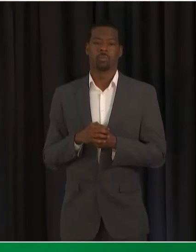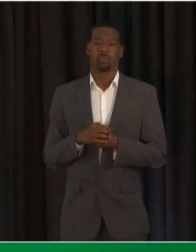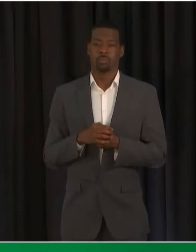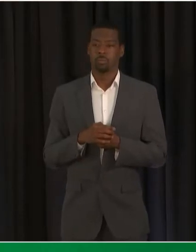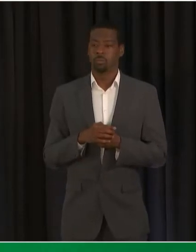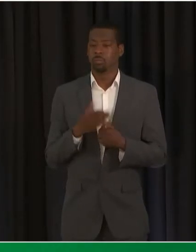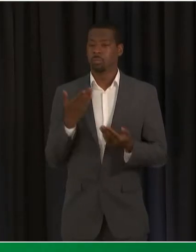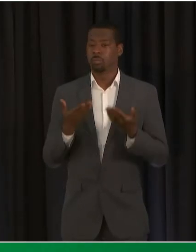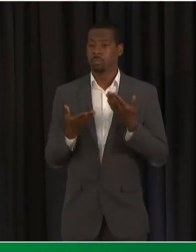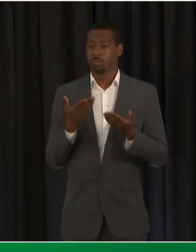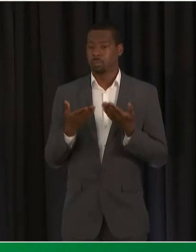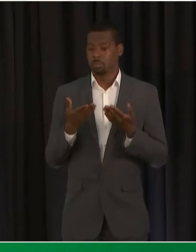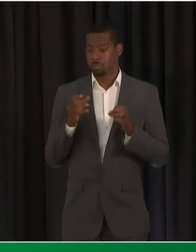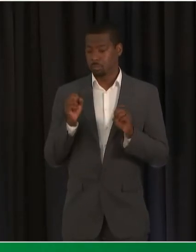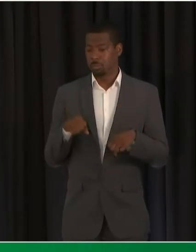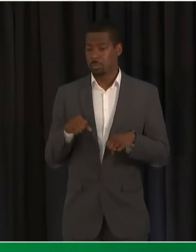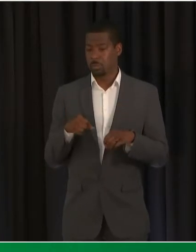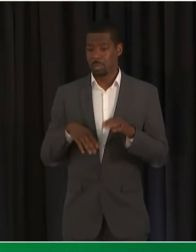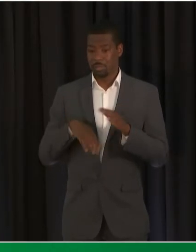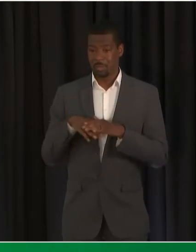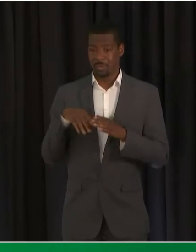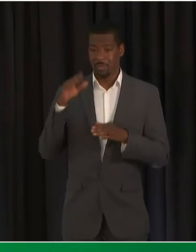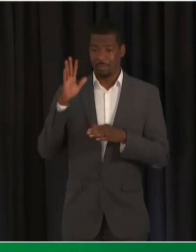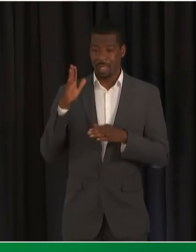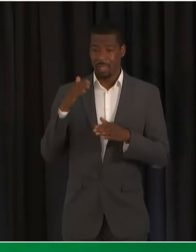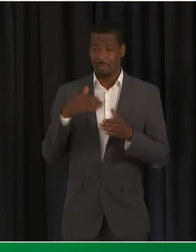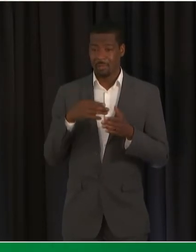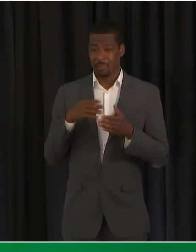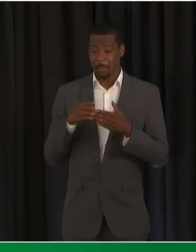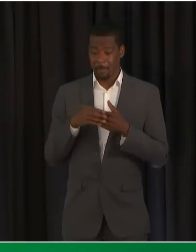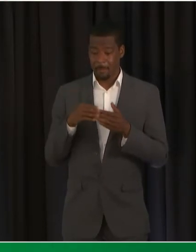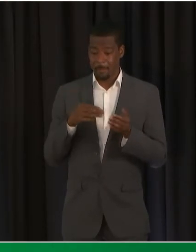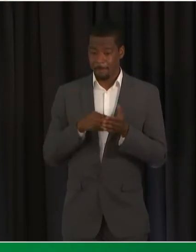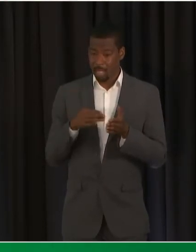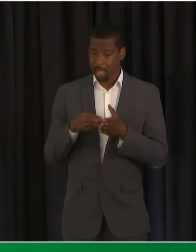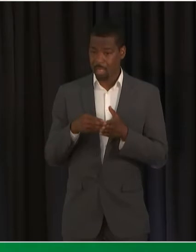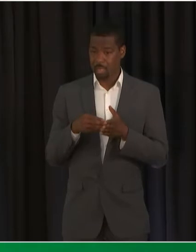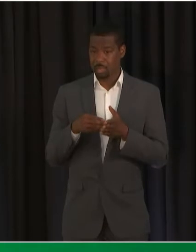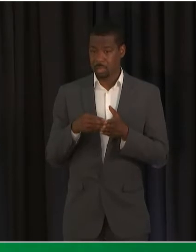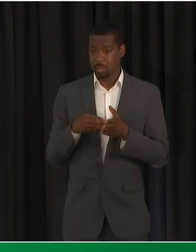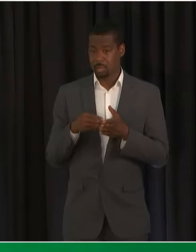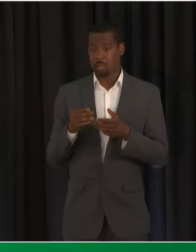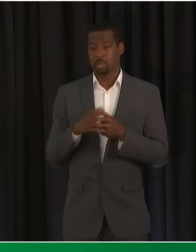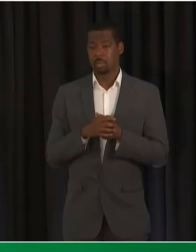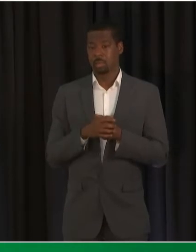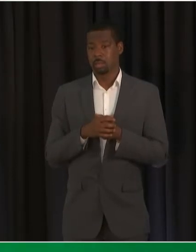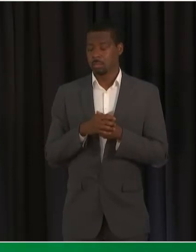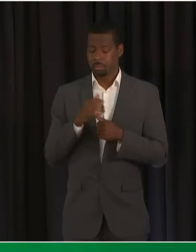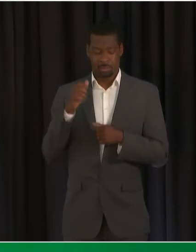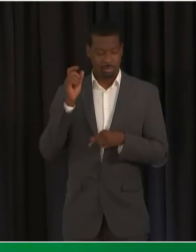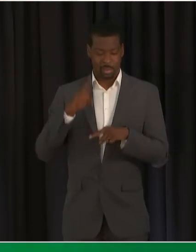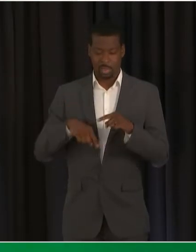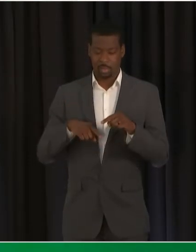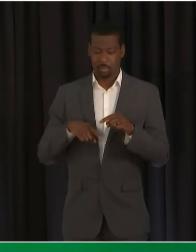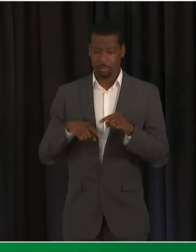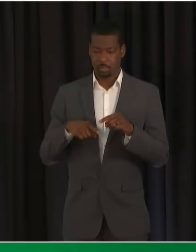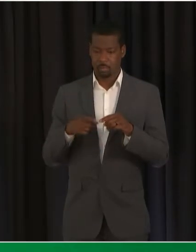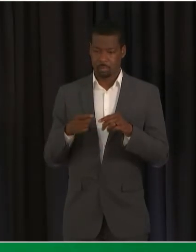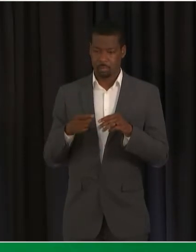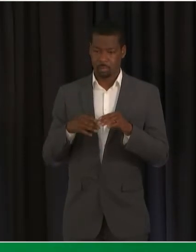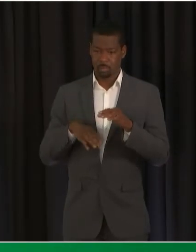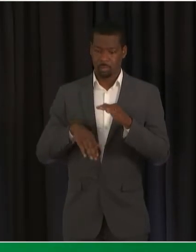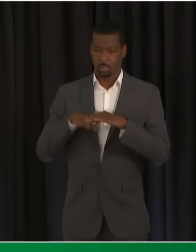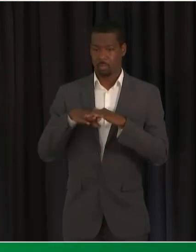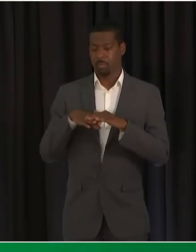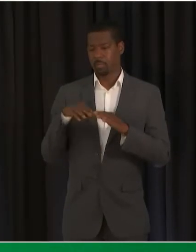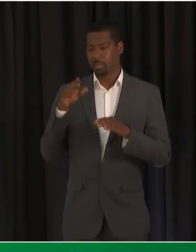Now, you may get up to $5 million per location, not to exceed $10 million. That's a lot